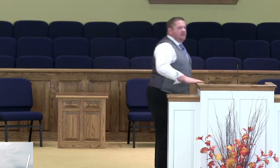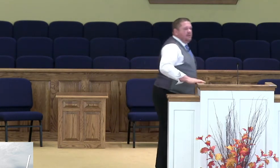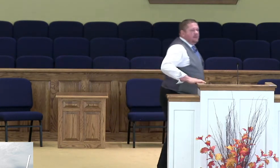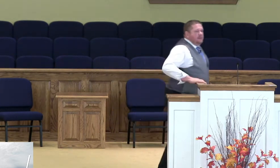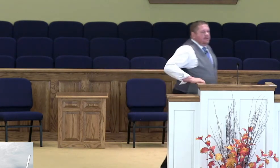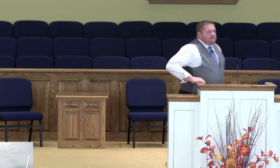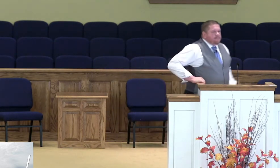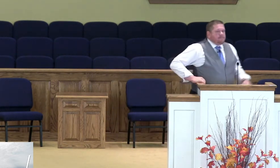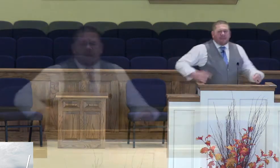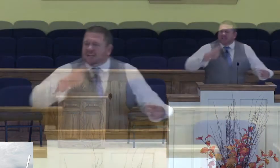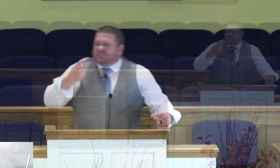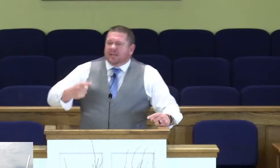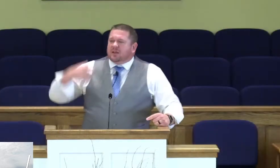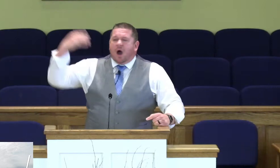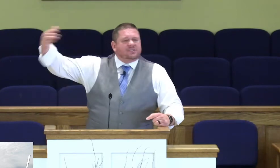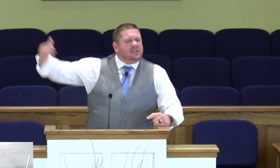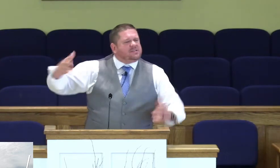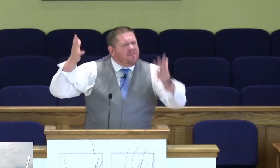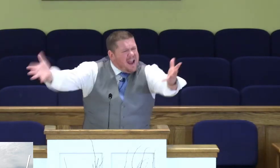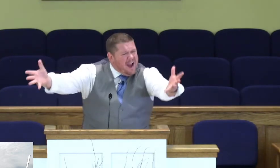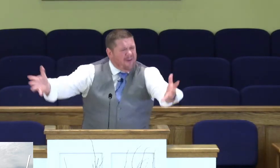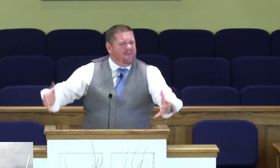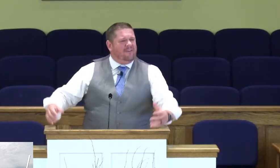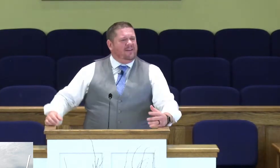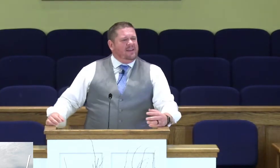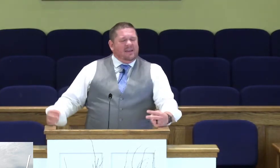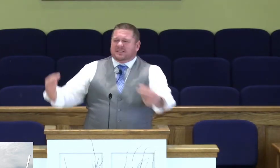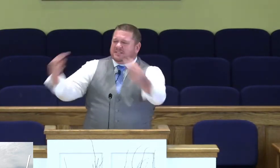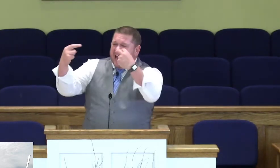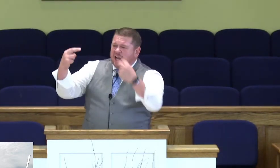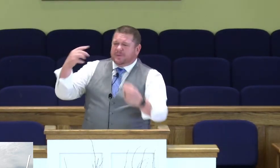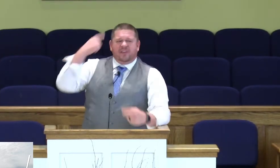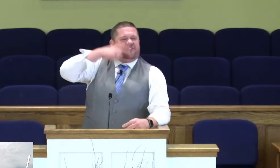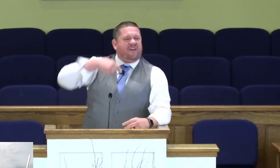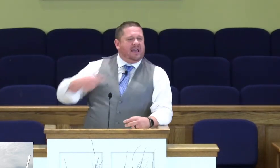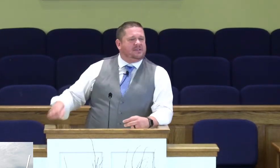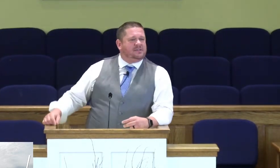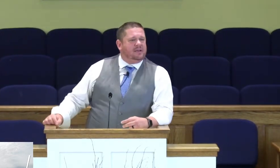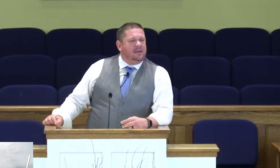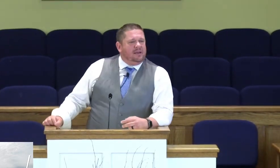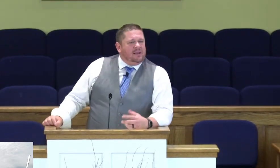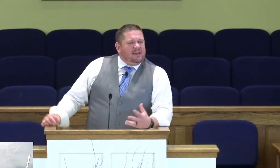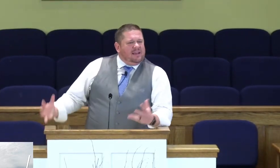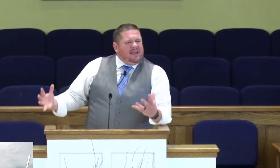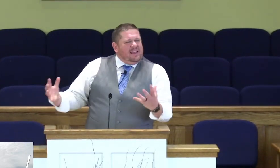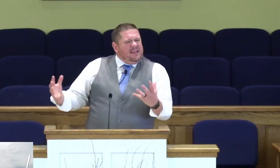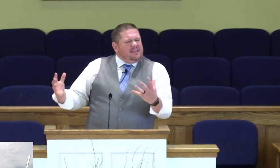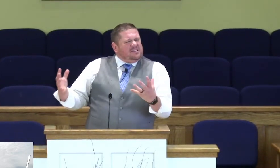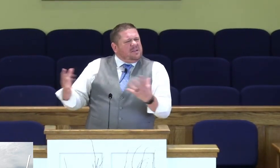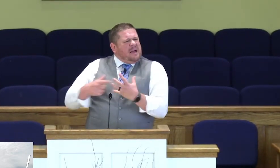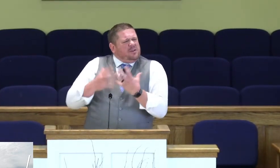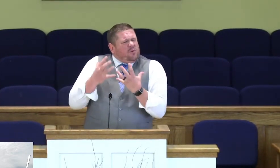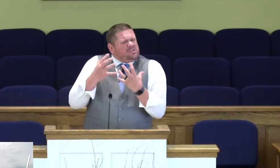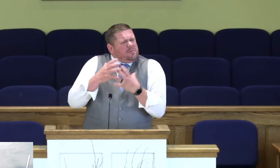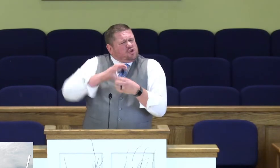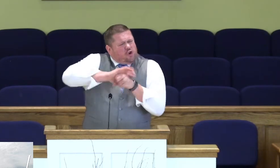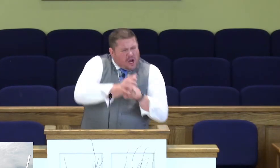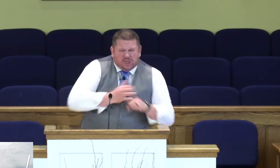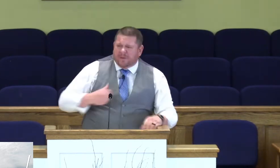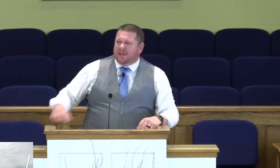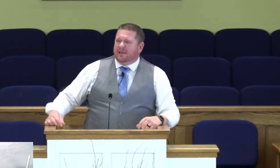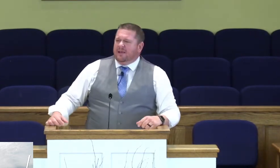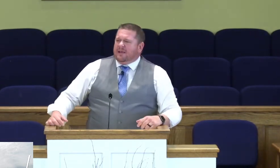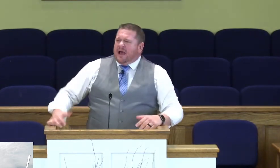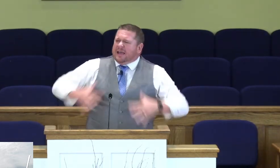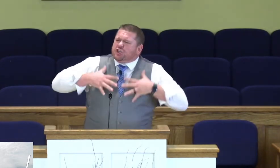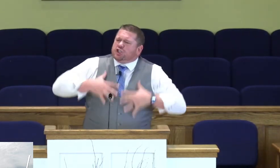driving. I sin constantly. It's there. It stares me in the face. Sometimes it wants to almost crush